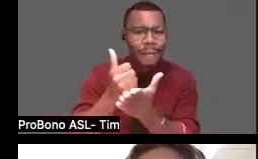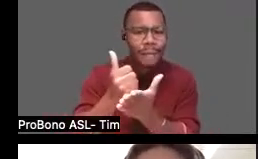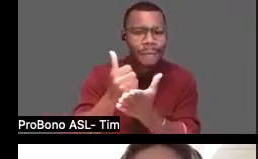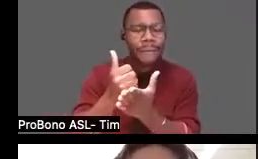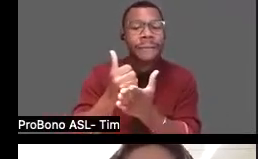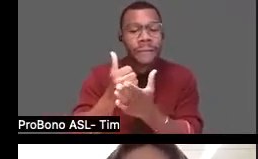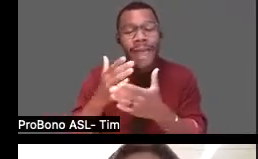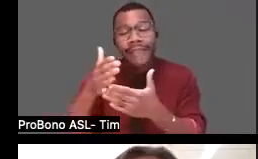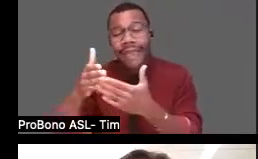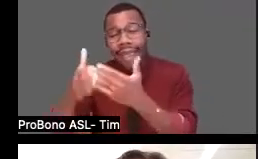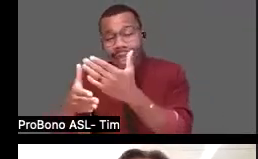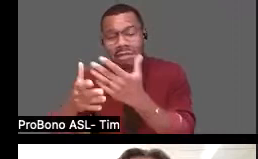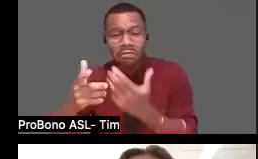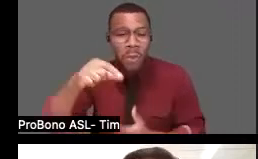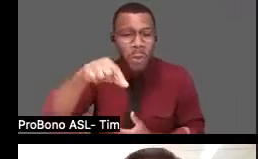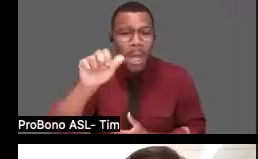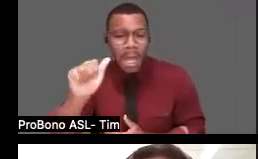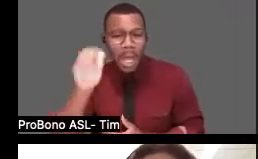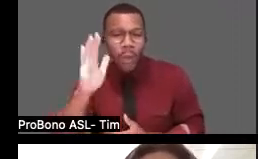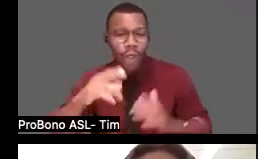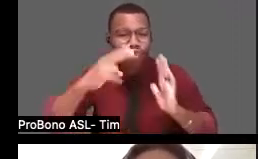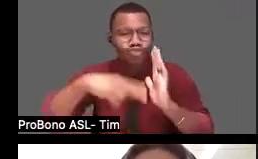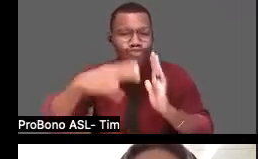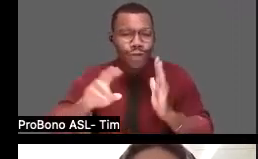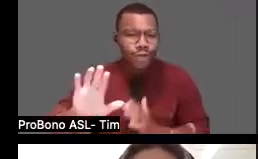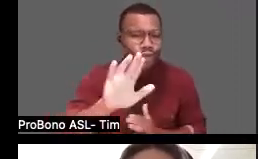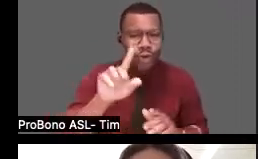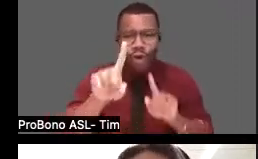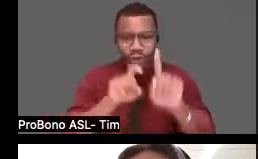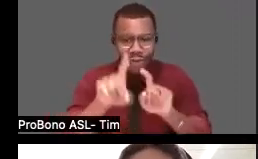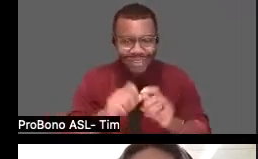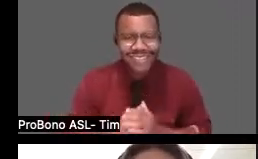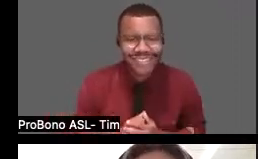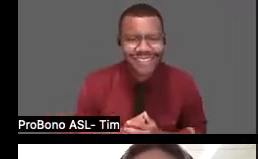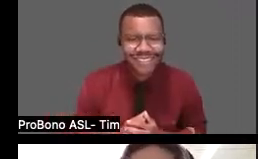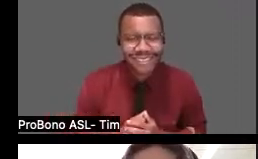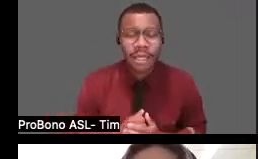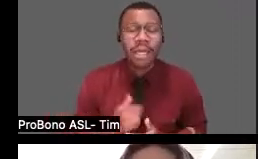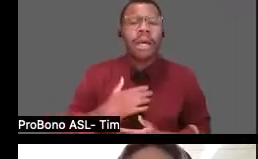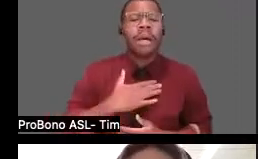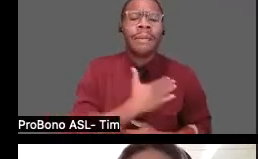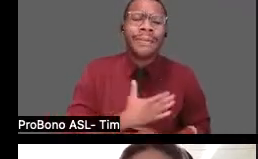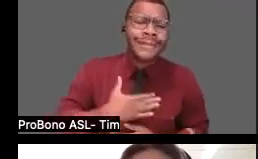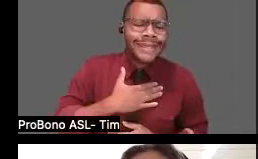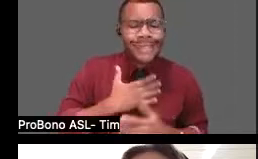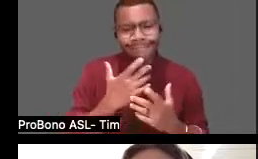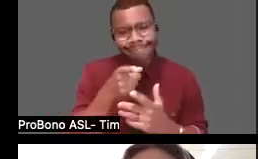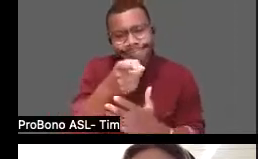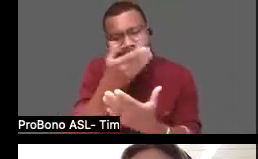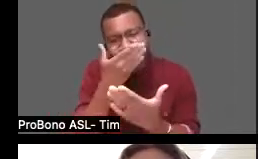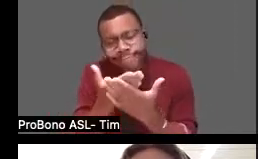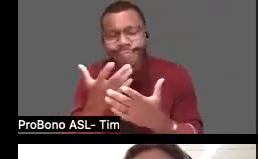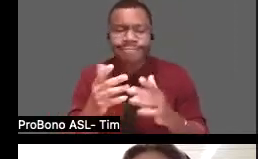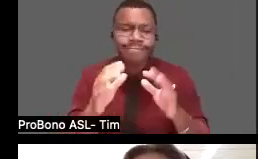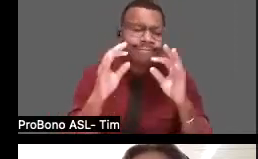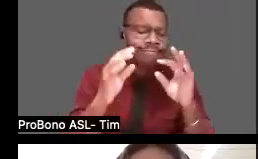program. And as you share, a gentle reminder to please make sure you also leave and create space for others to do the same. We ask